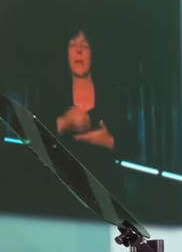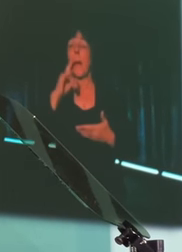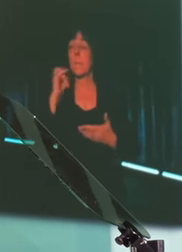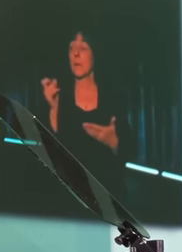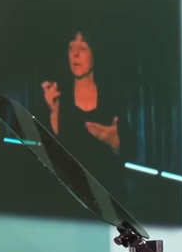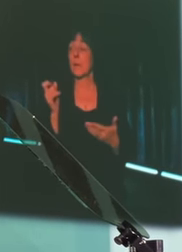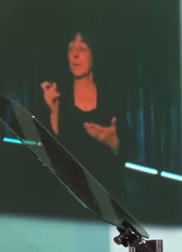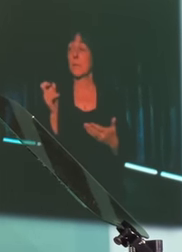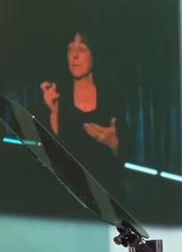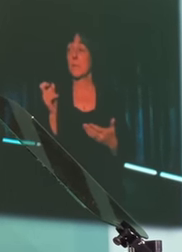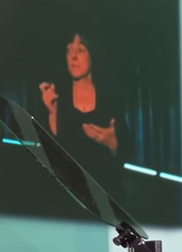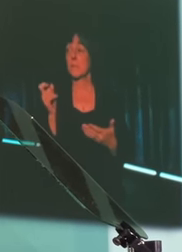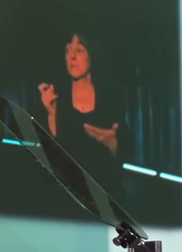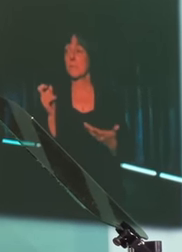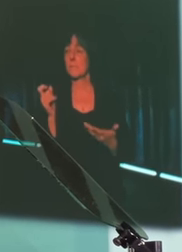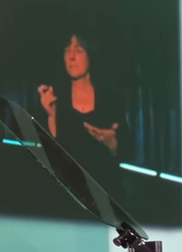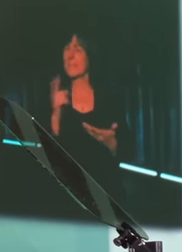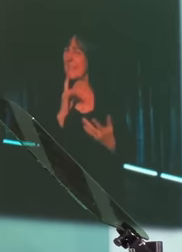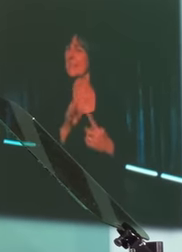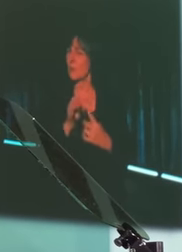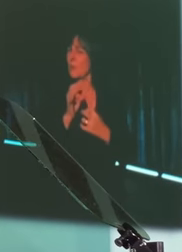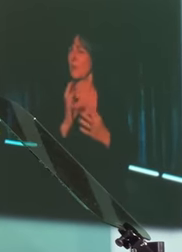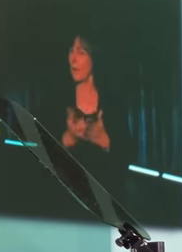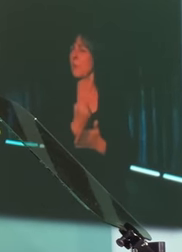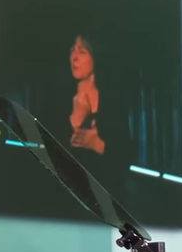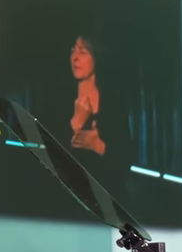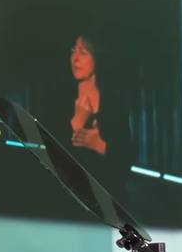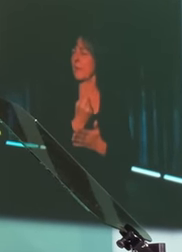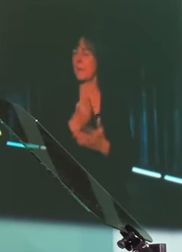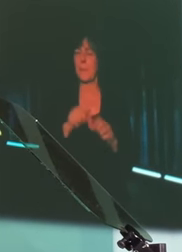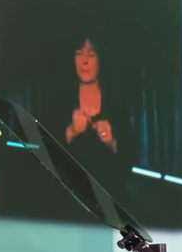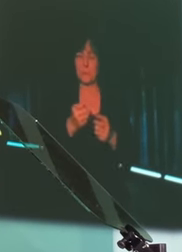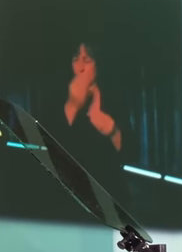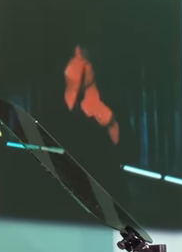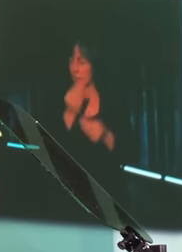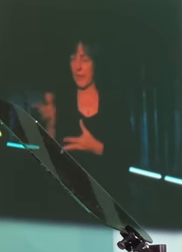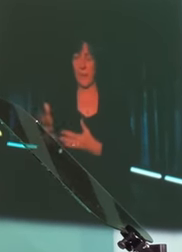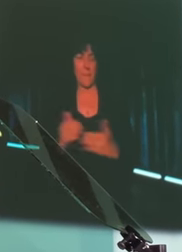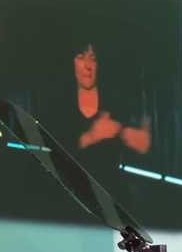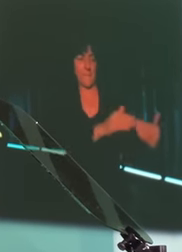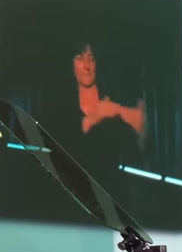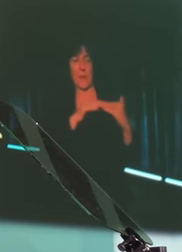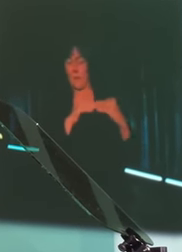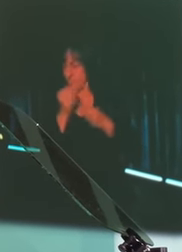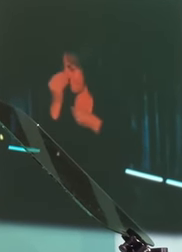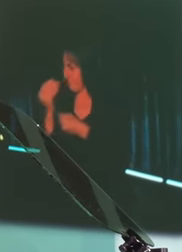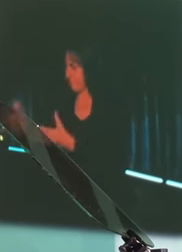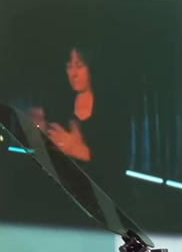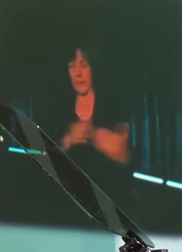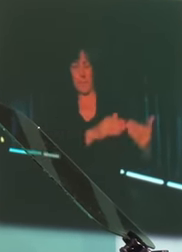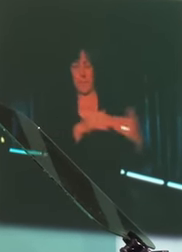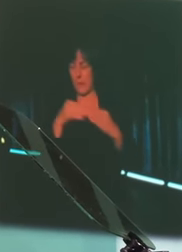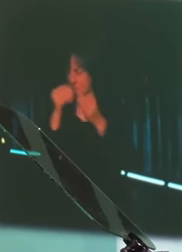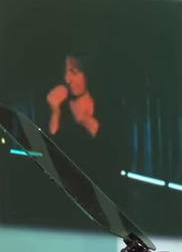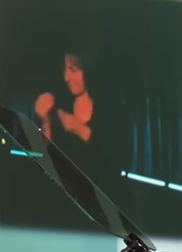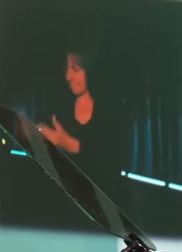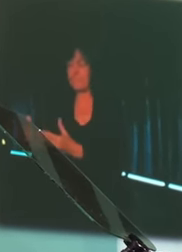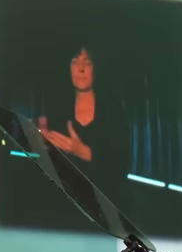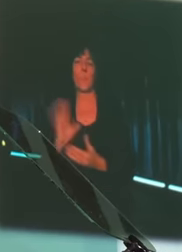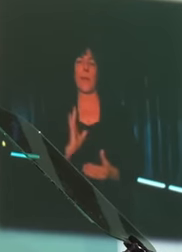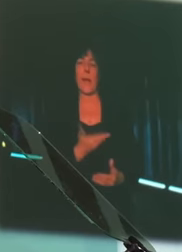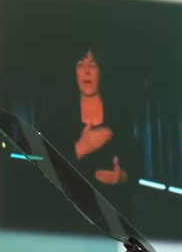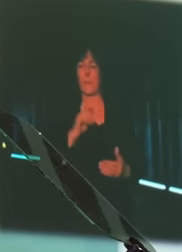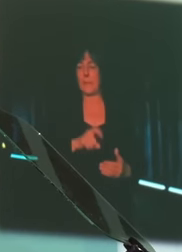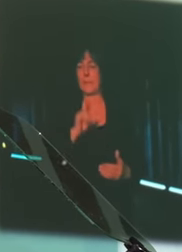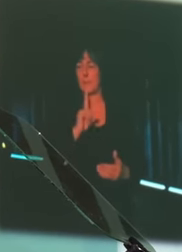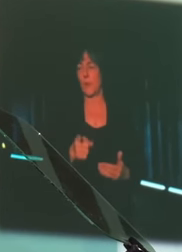because it is a unique opportunity to be able to share as a peer with other members of Congress the needs of Indian country.